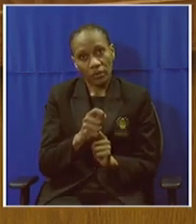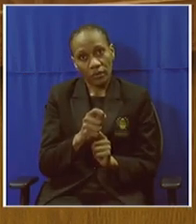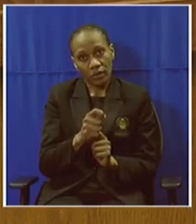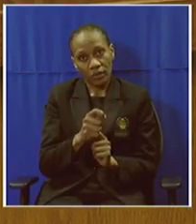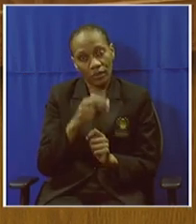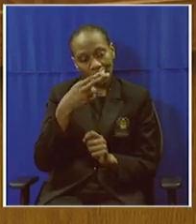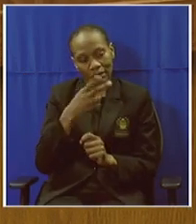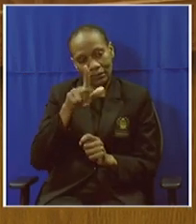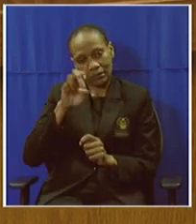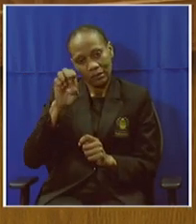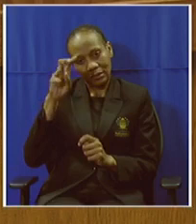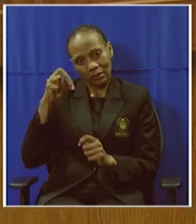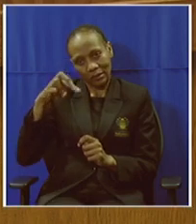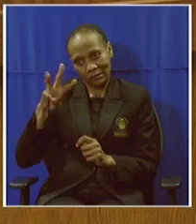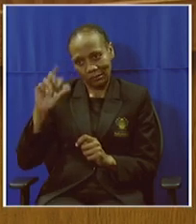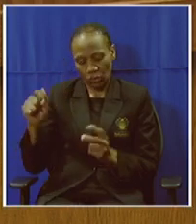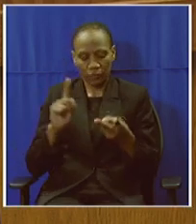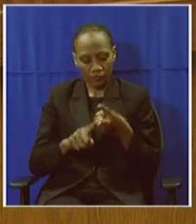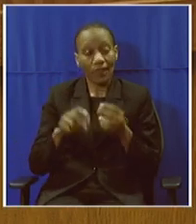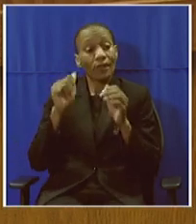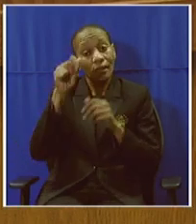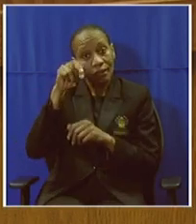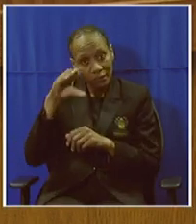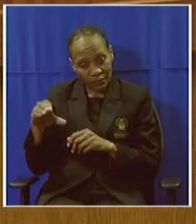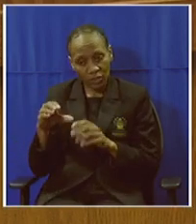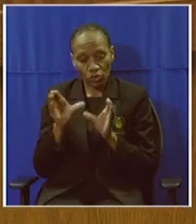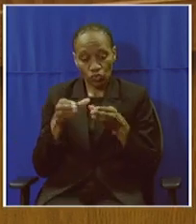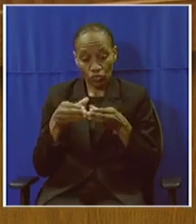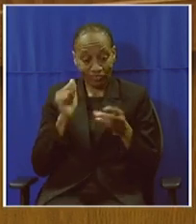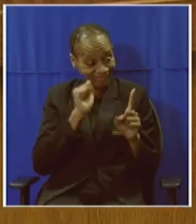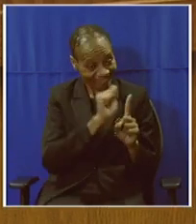Bavelile and the ANC, her party.